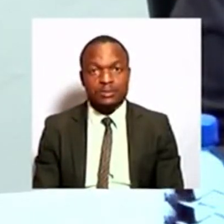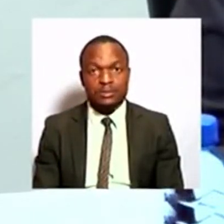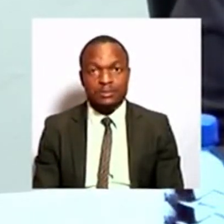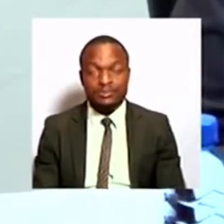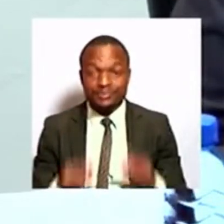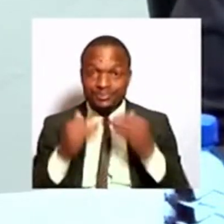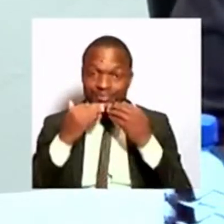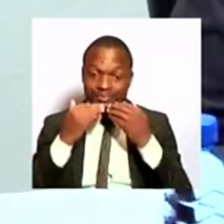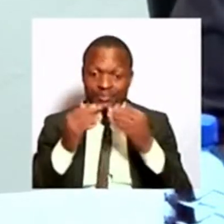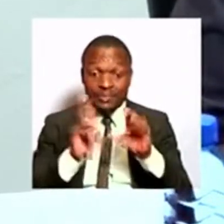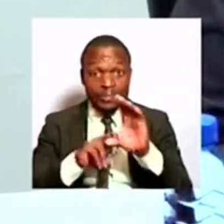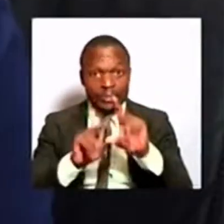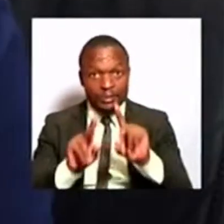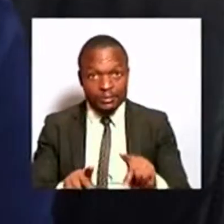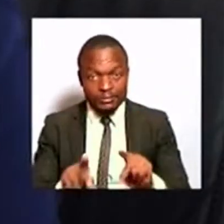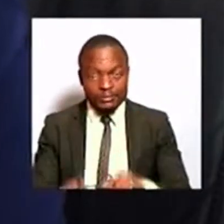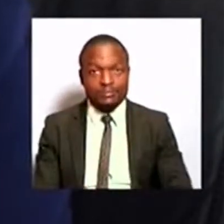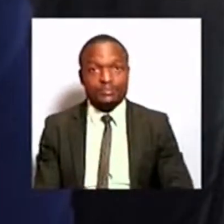Thank you very much, Chair.